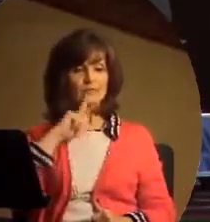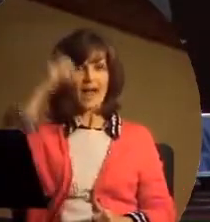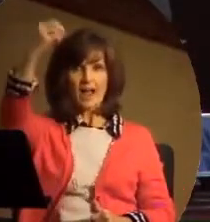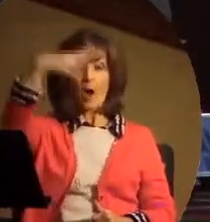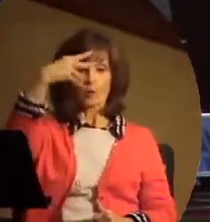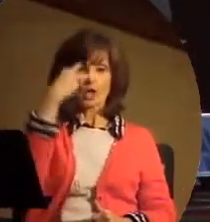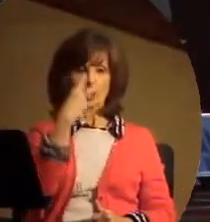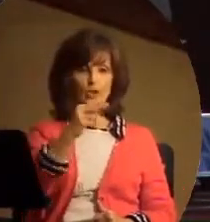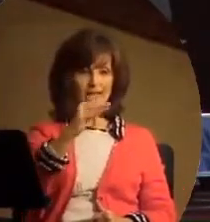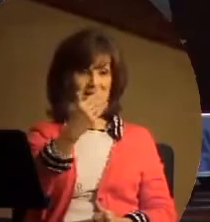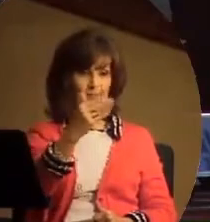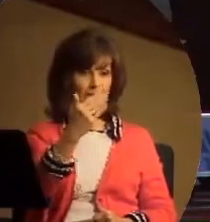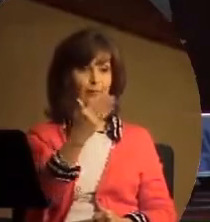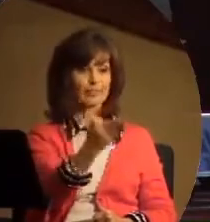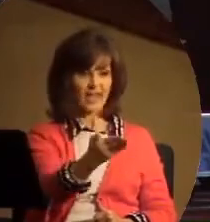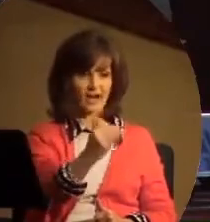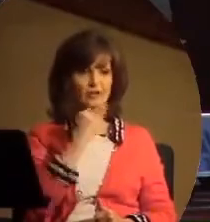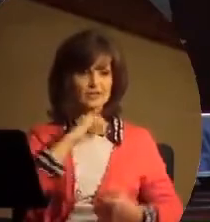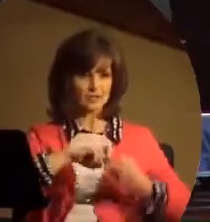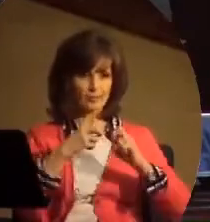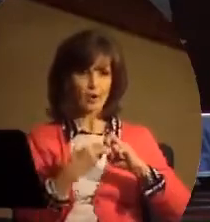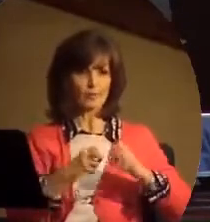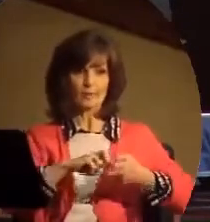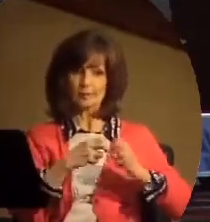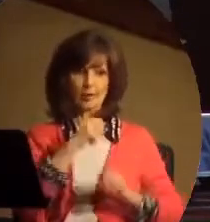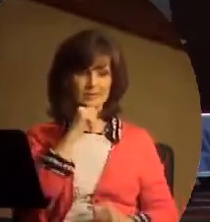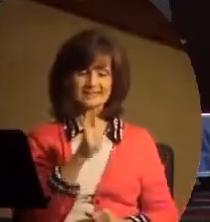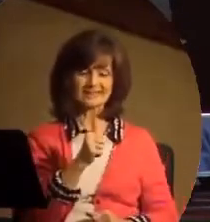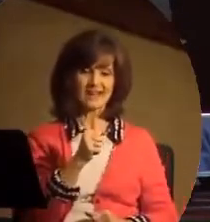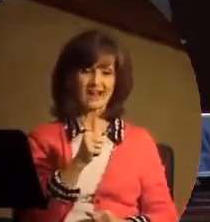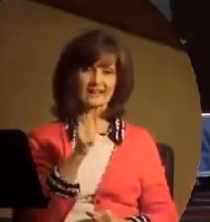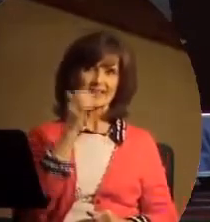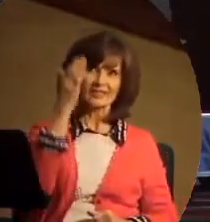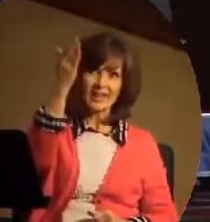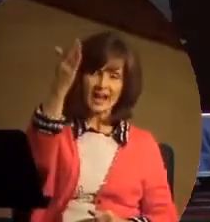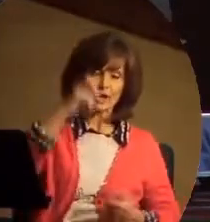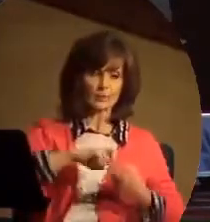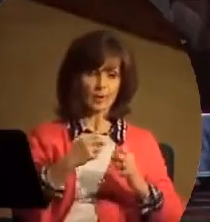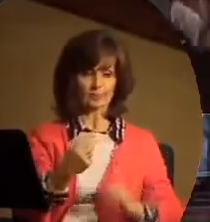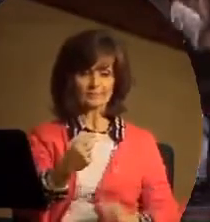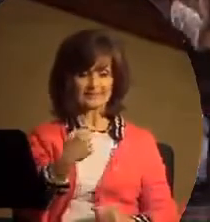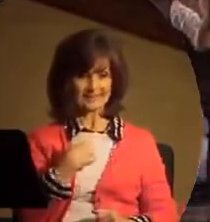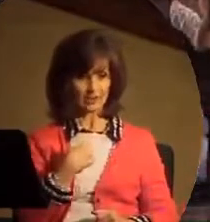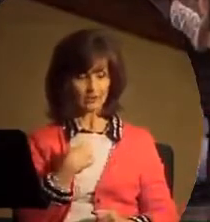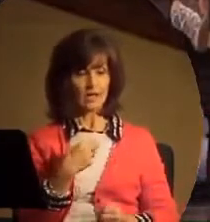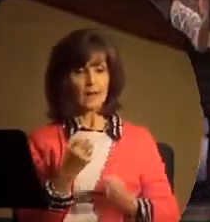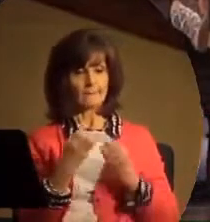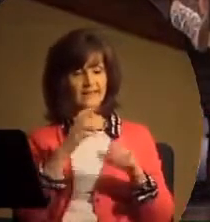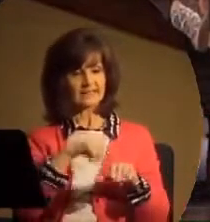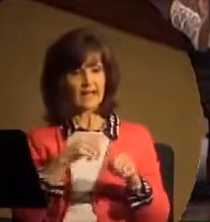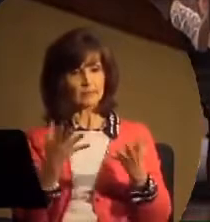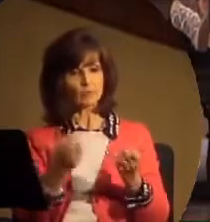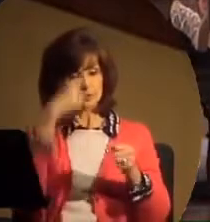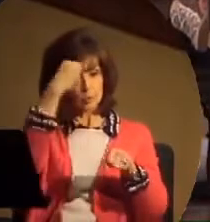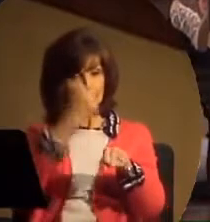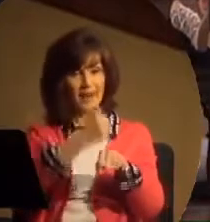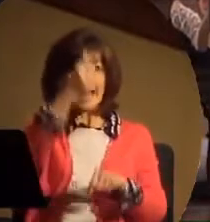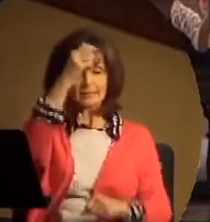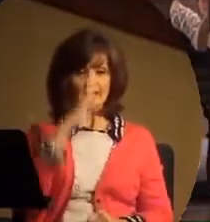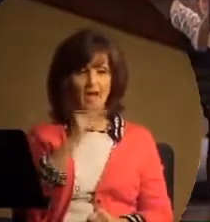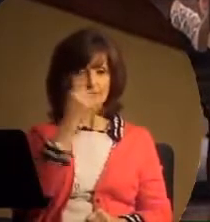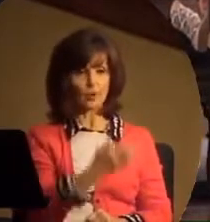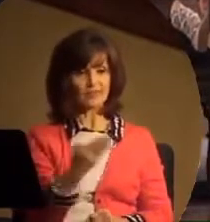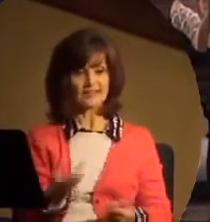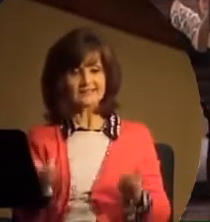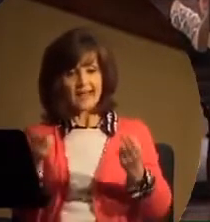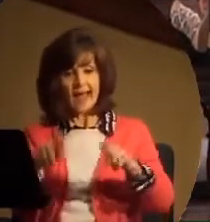in the mirror, there's the problem. The problem's not there, the problem's right here. And a lot of times we want to blame God for stuff that's going